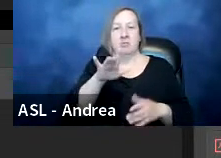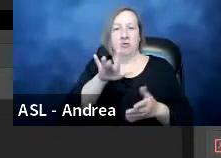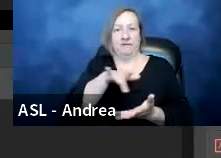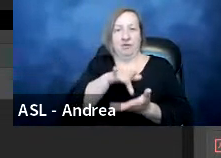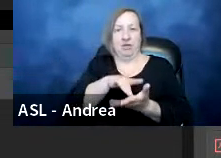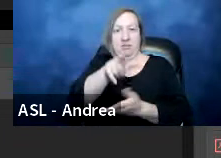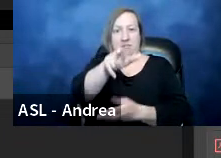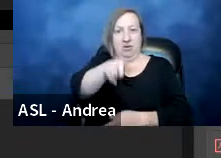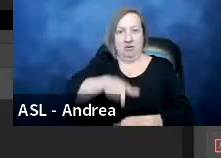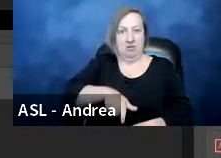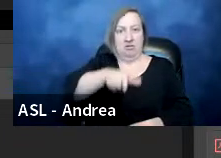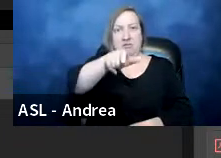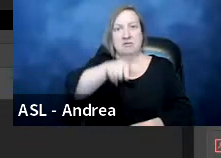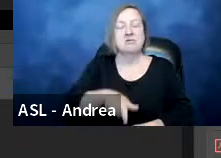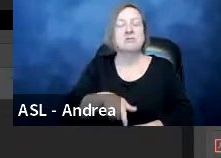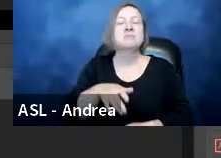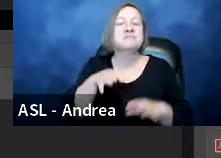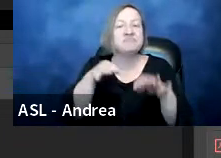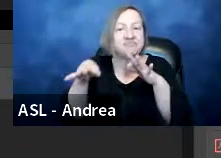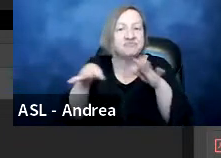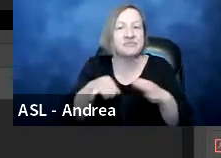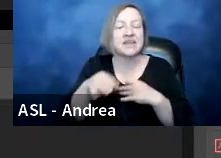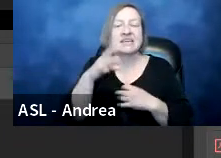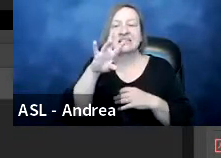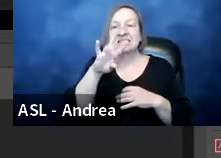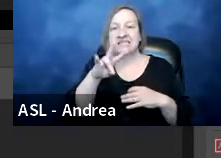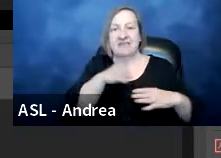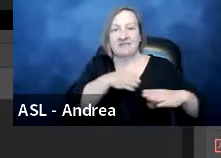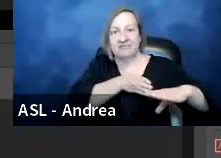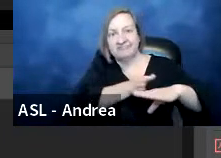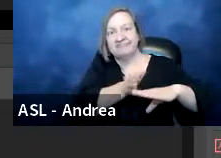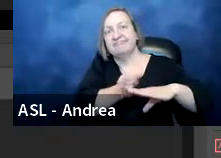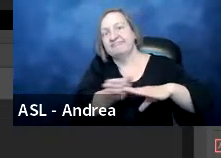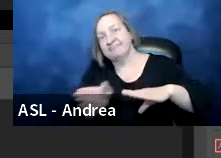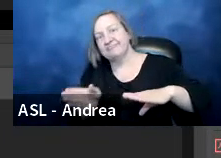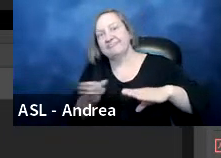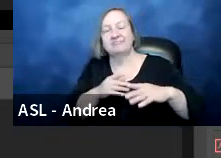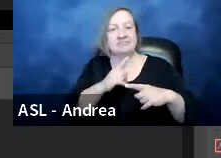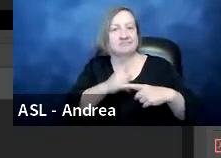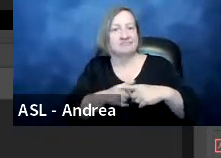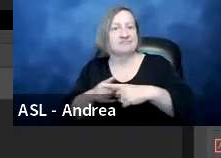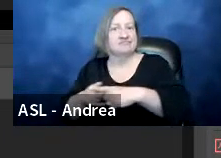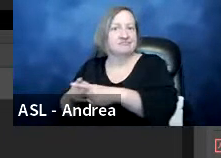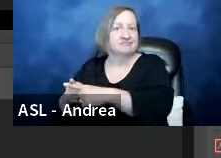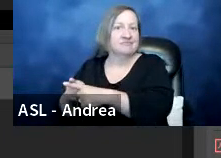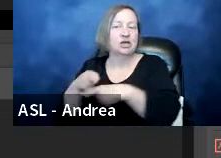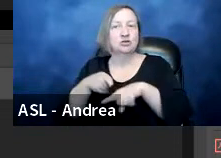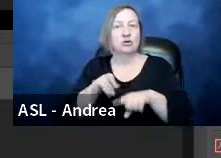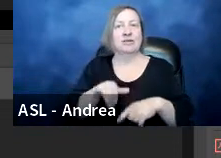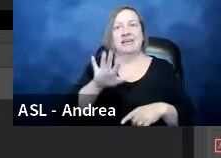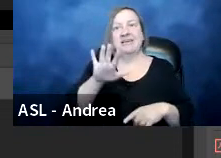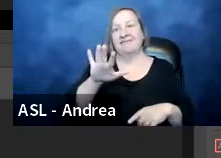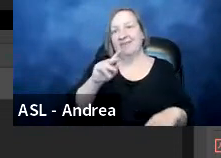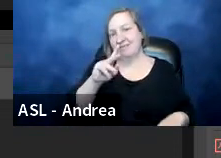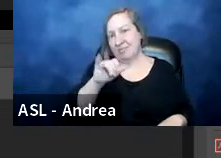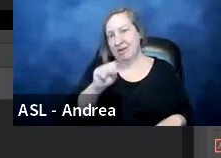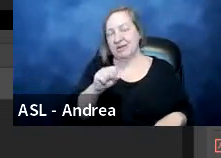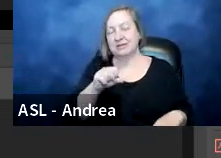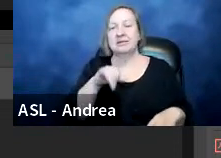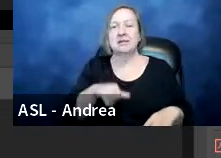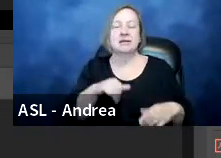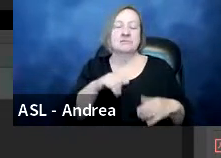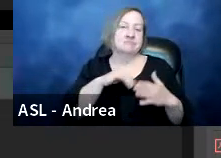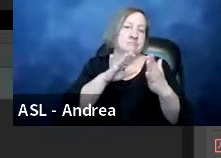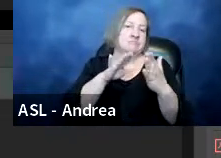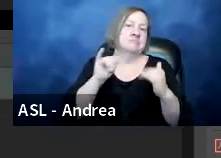just we have 7 interchanges in the 5 miles, and these improvements address the 6 purpose and need statements. That's